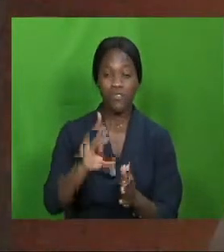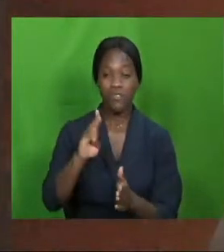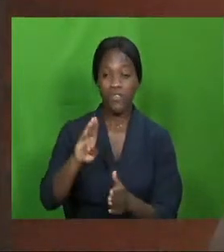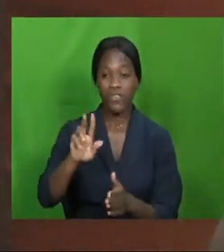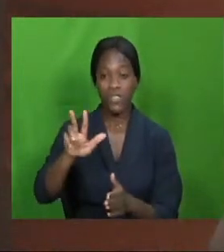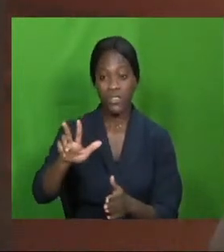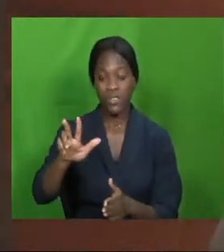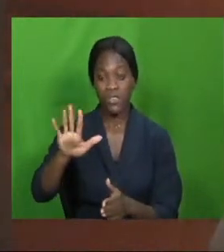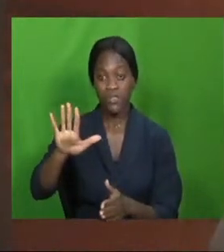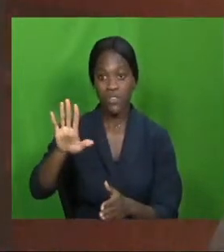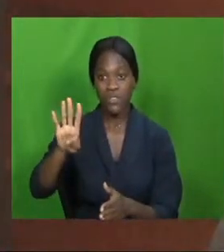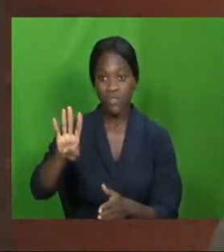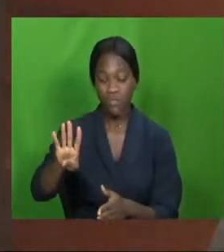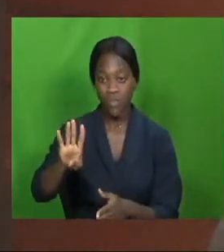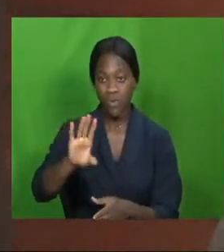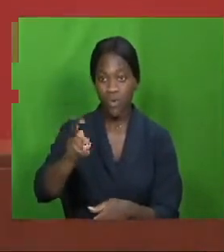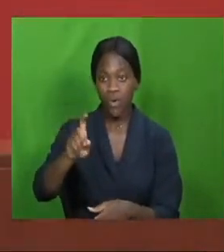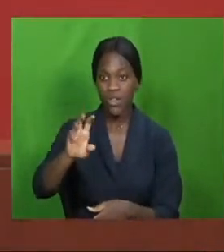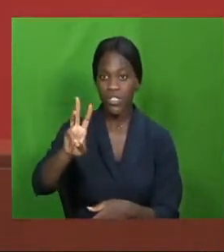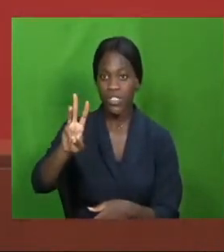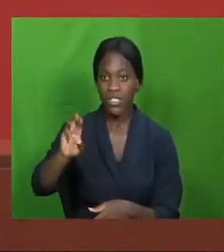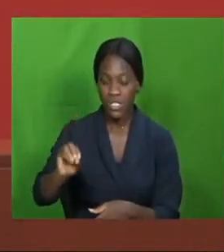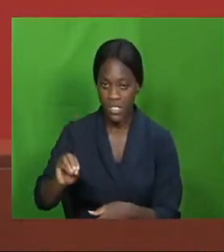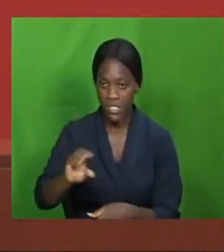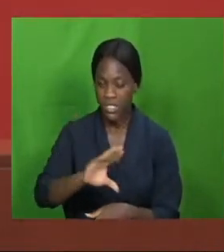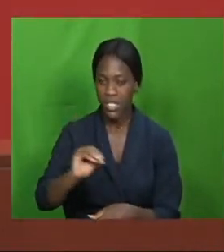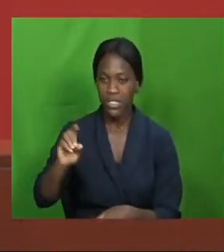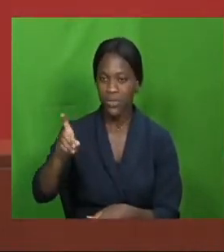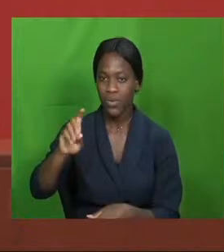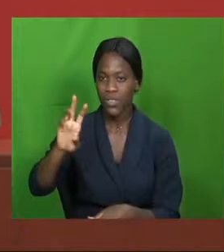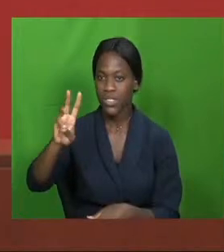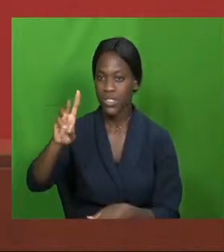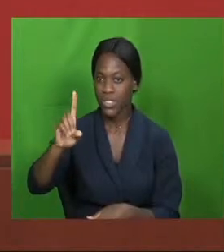160, and 161.